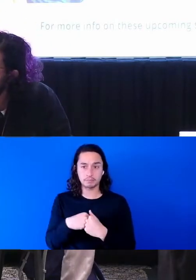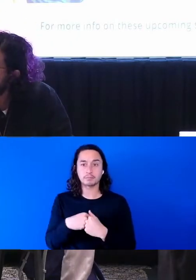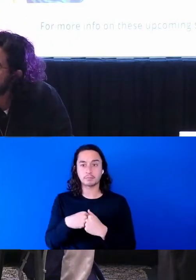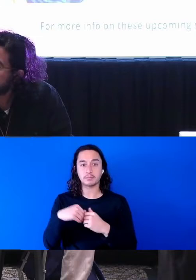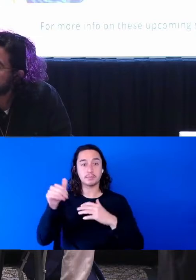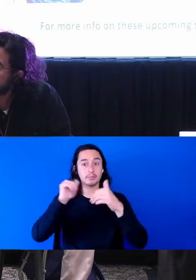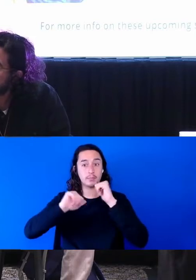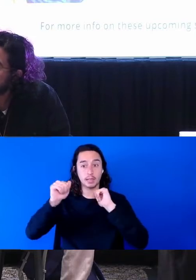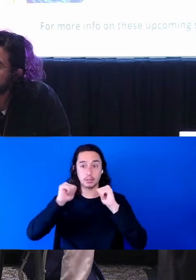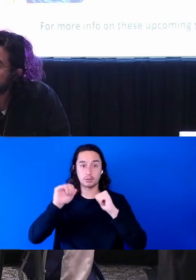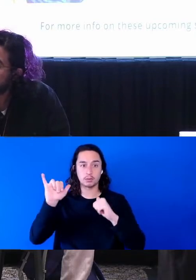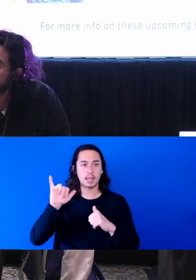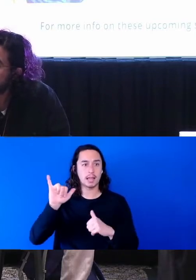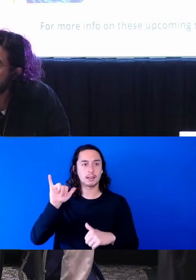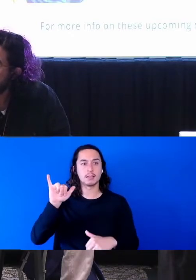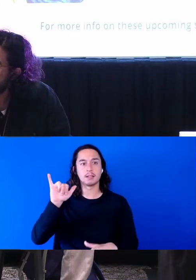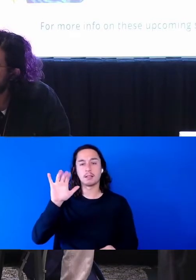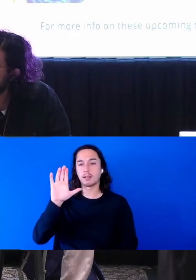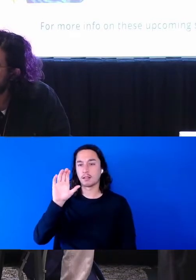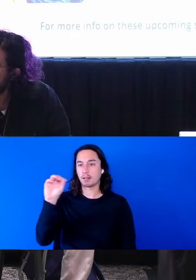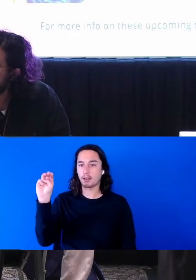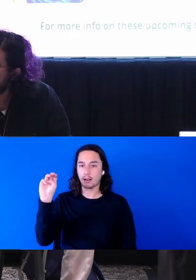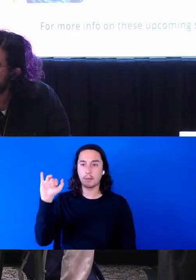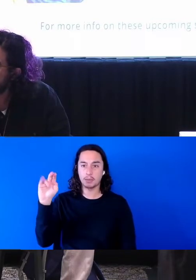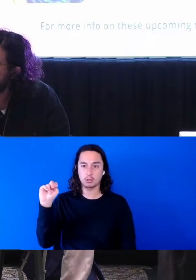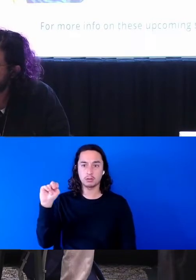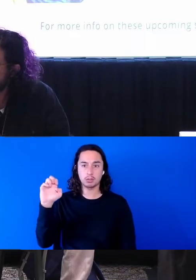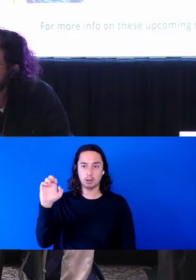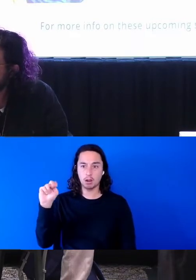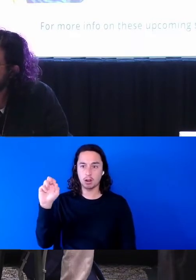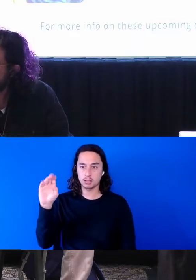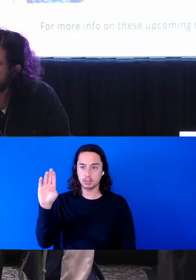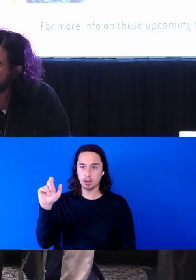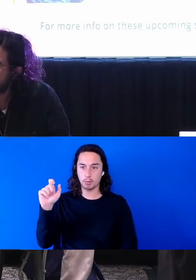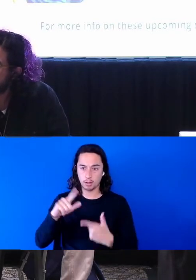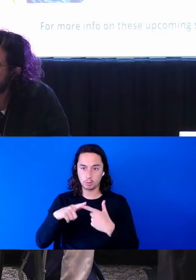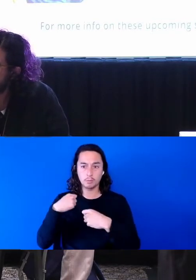like commissioned ensembles to like make a piece.